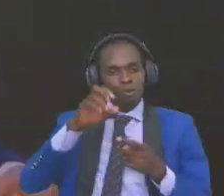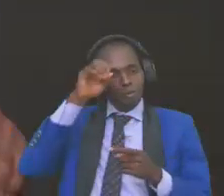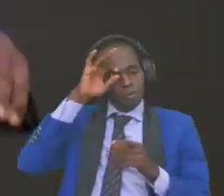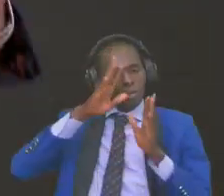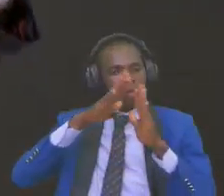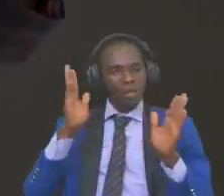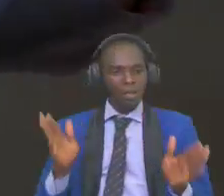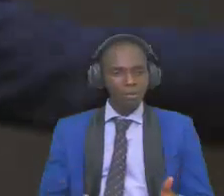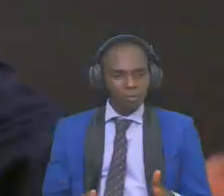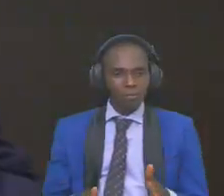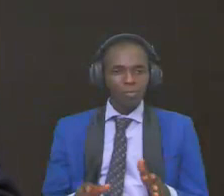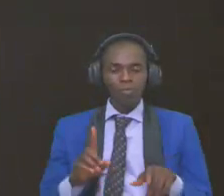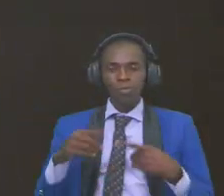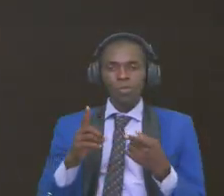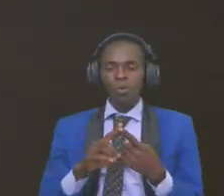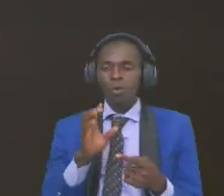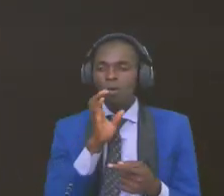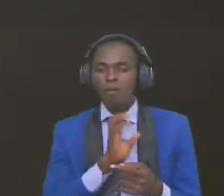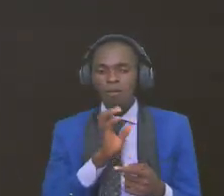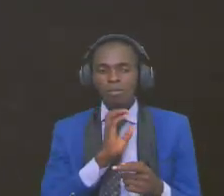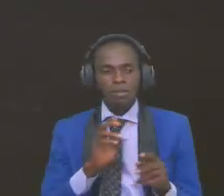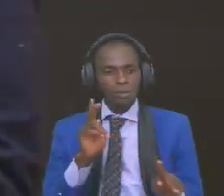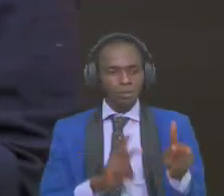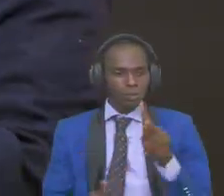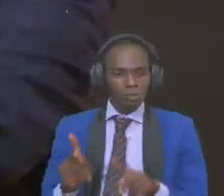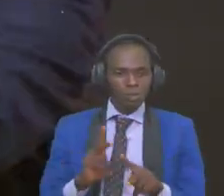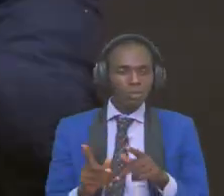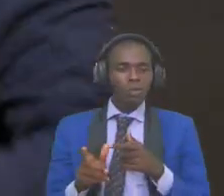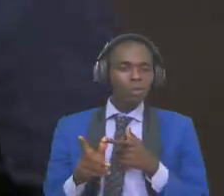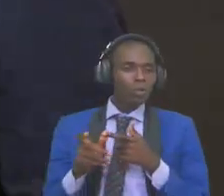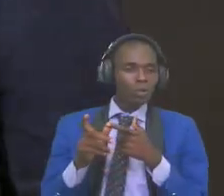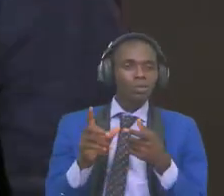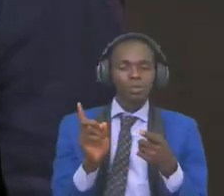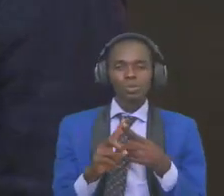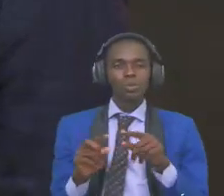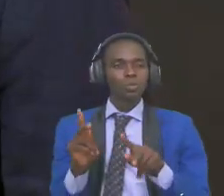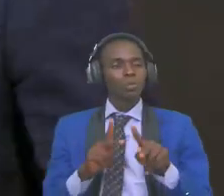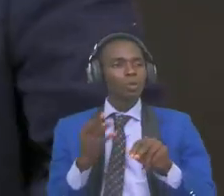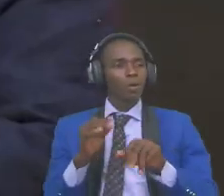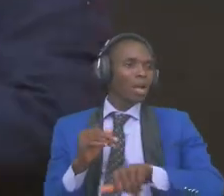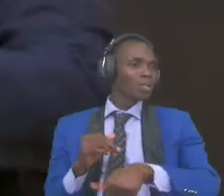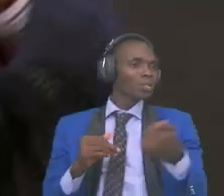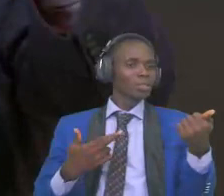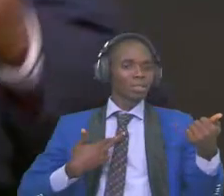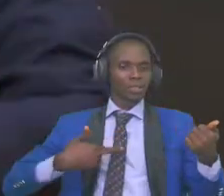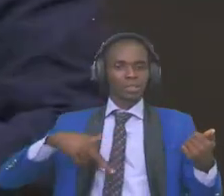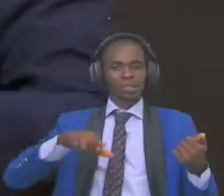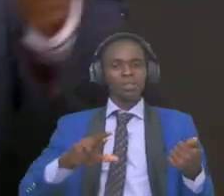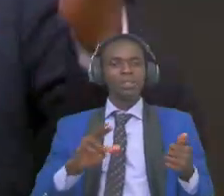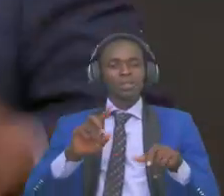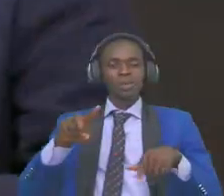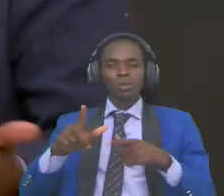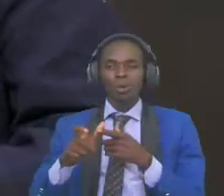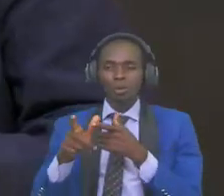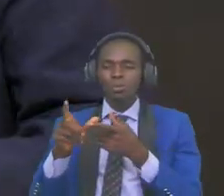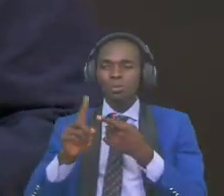they run to occultic people, they run to those of another religion, and they run to